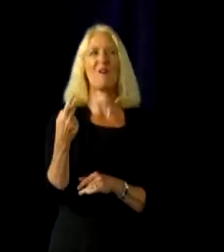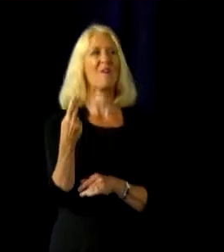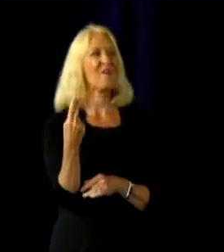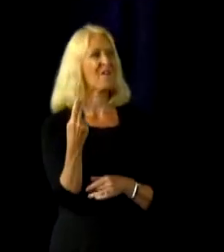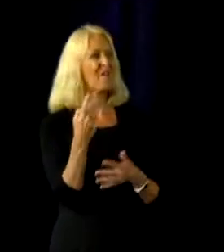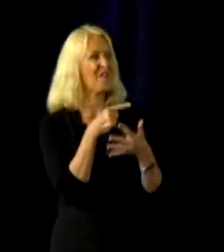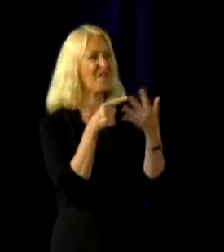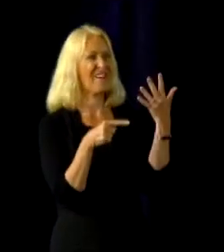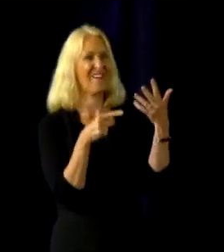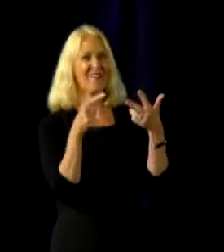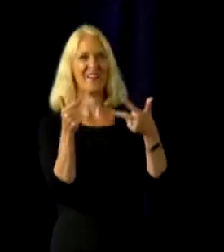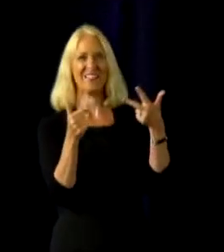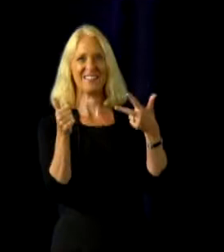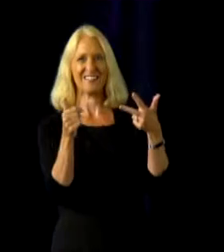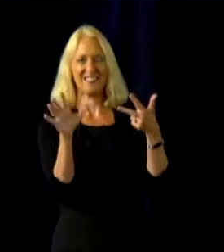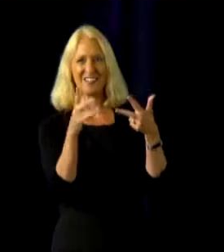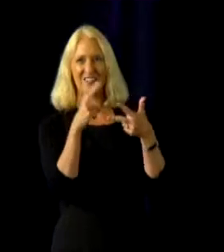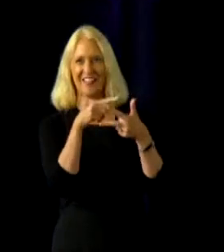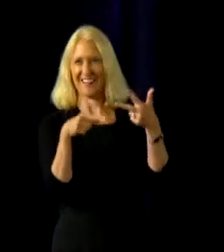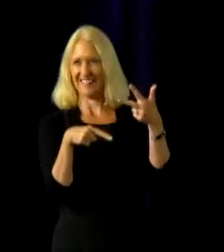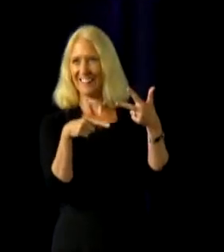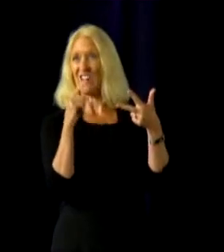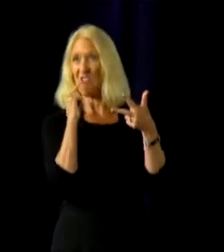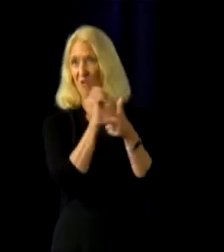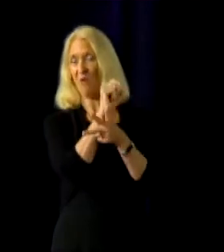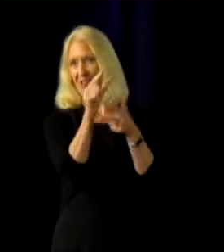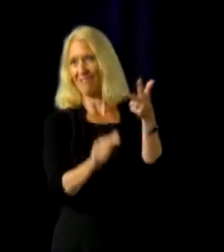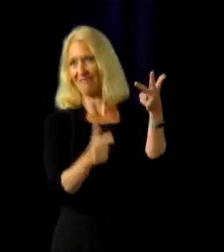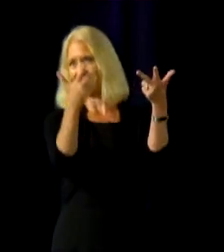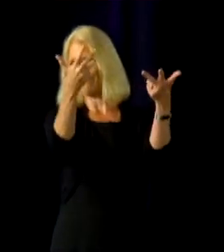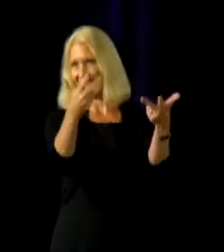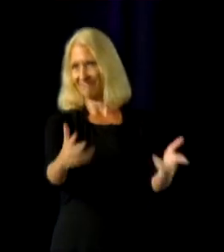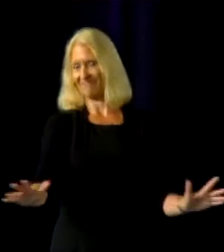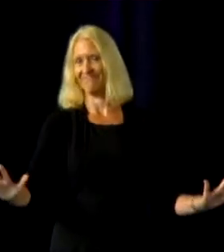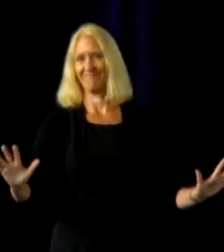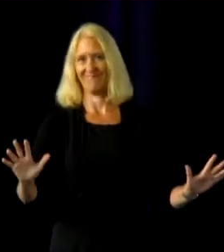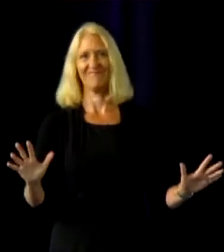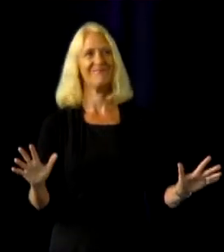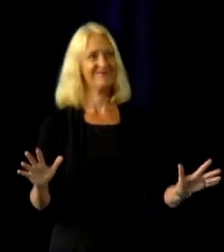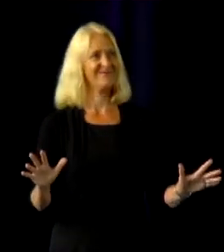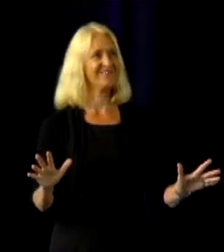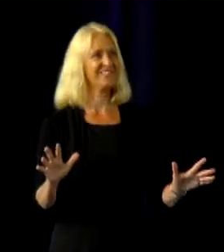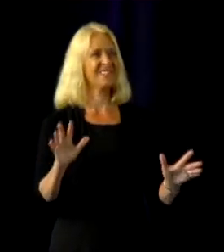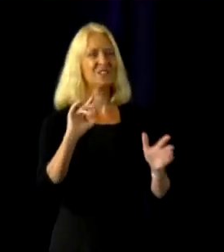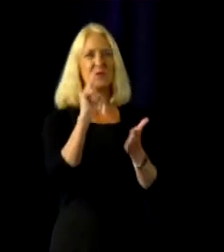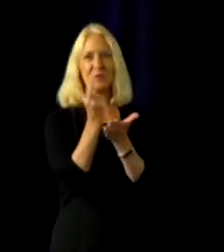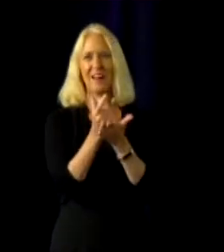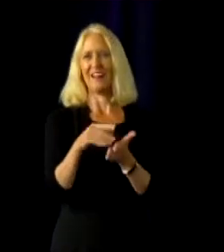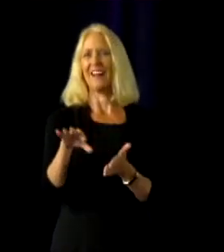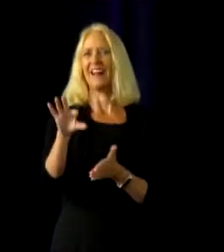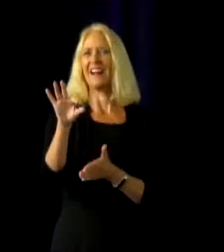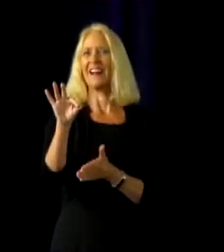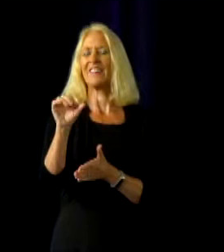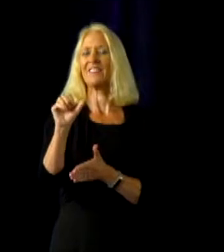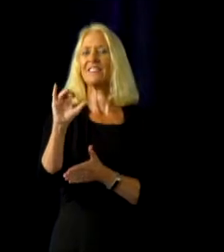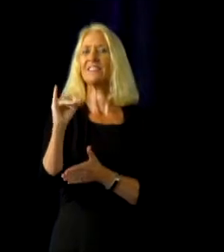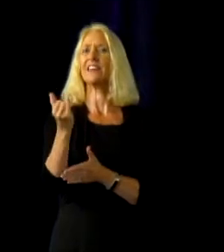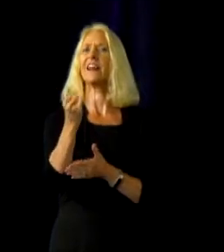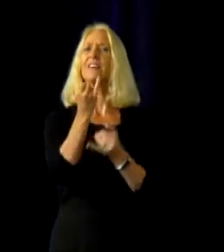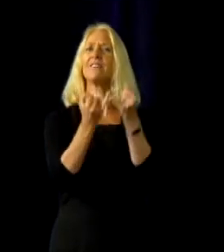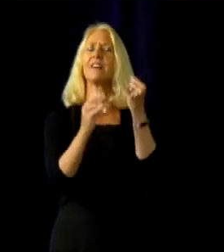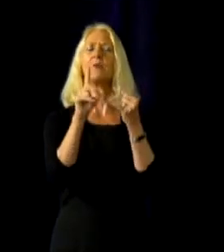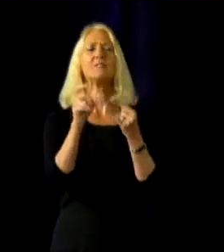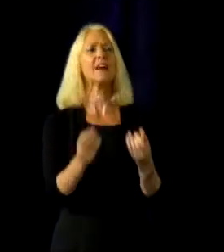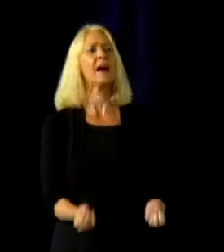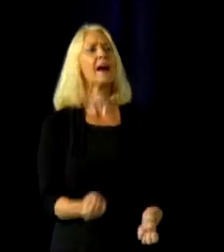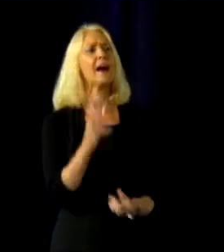Tricky one, but you knew it again. The correct answer is all of them. Final question. Can you guess how many people